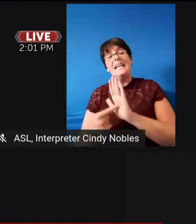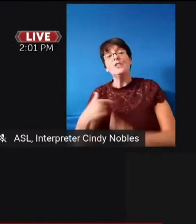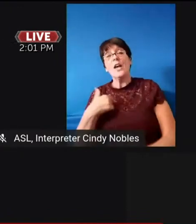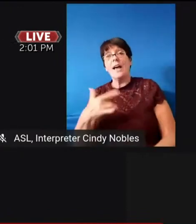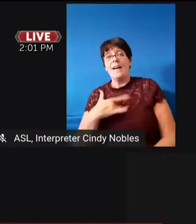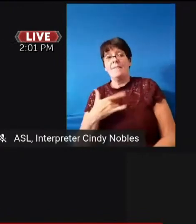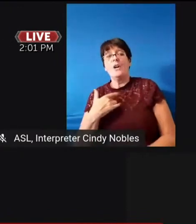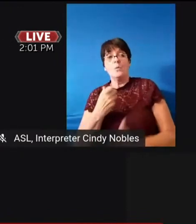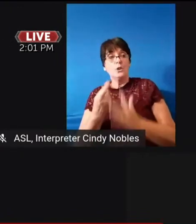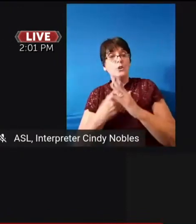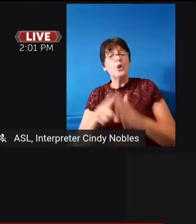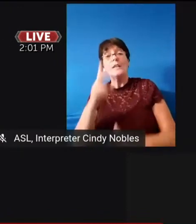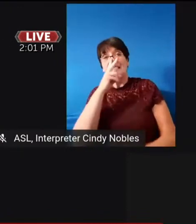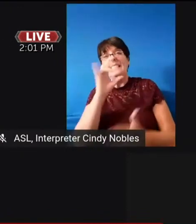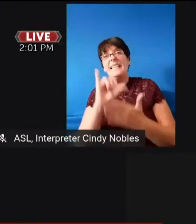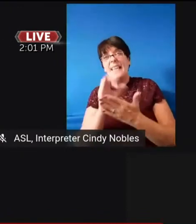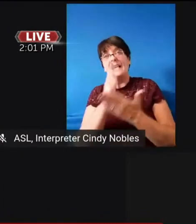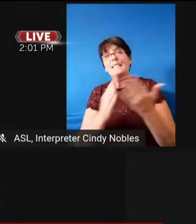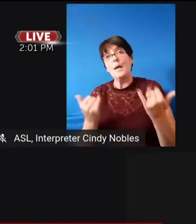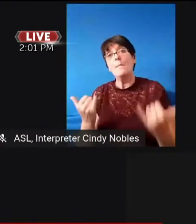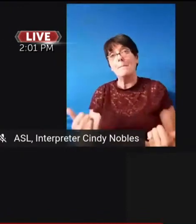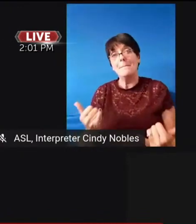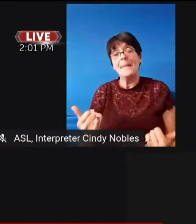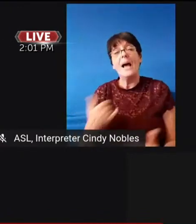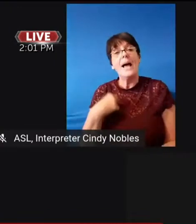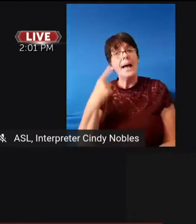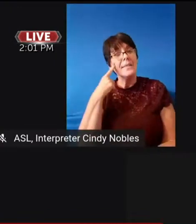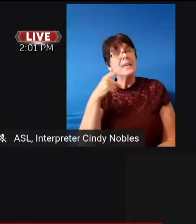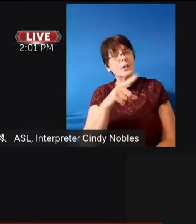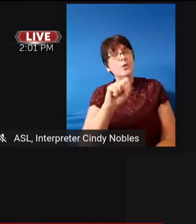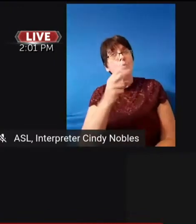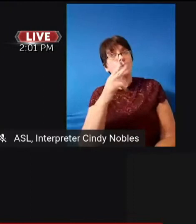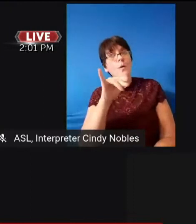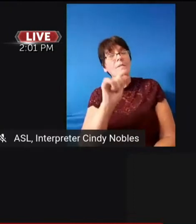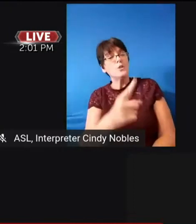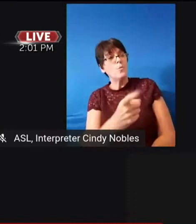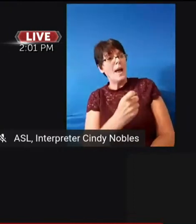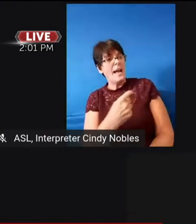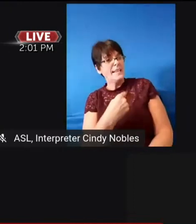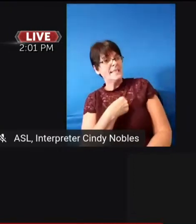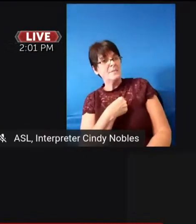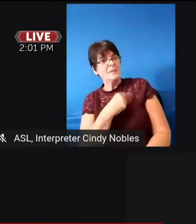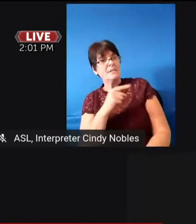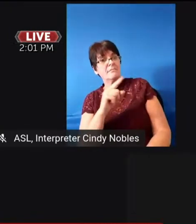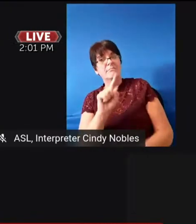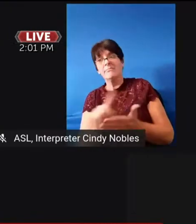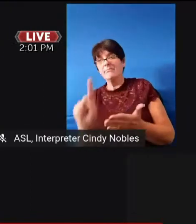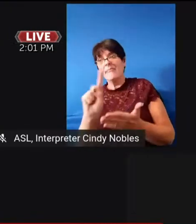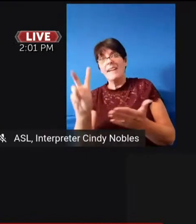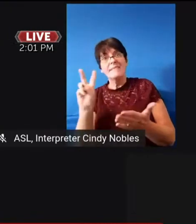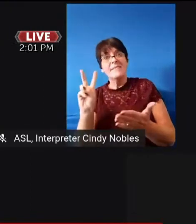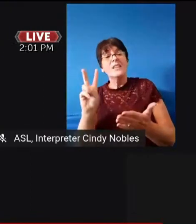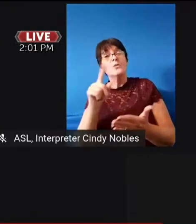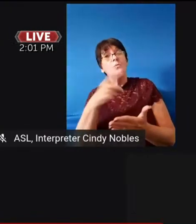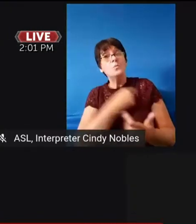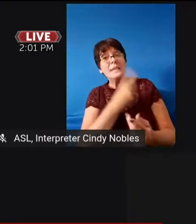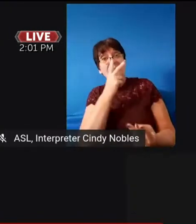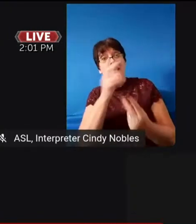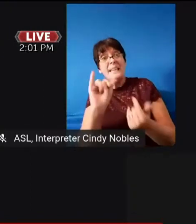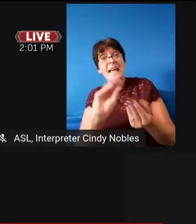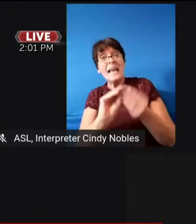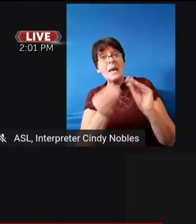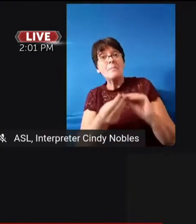starting to see some of that now. I think it was you, Sophia, that asked me maybe a week and a half ago whether we were seeing those